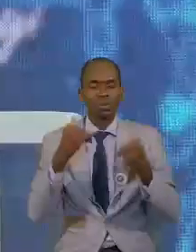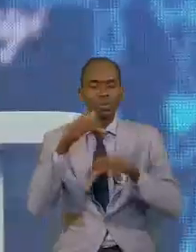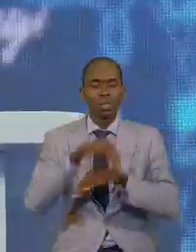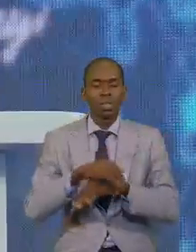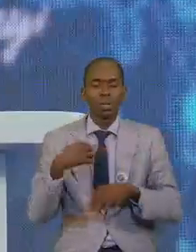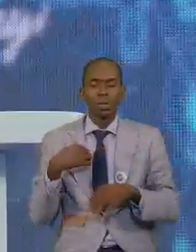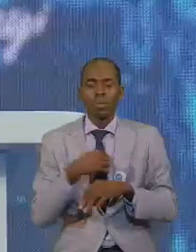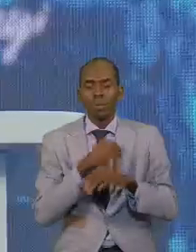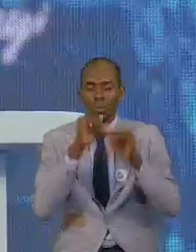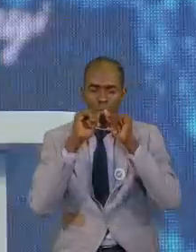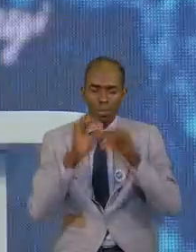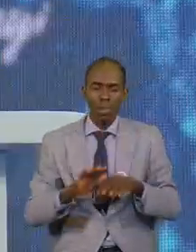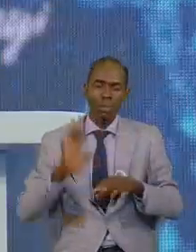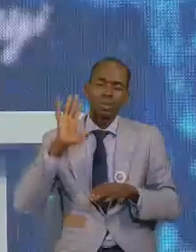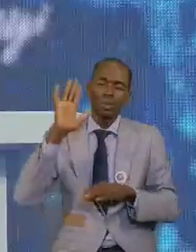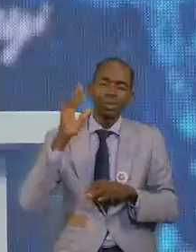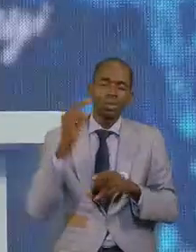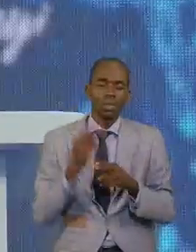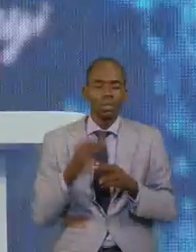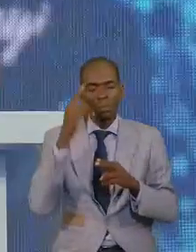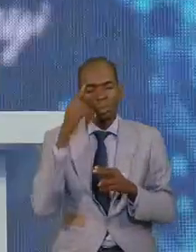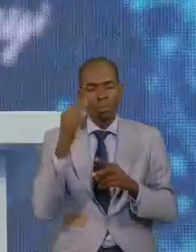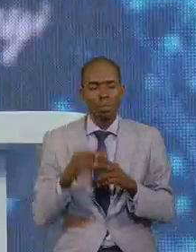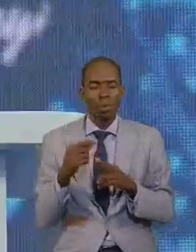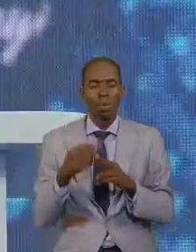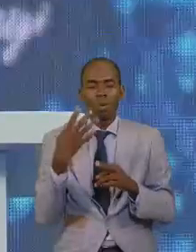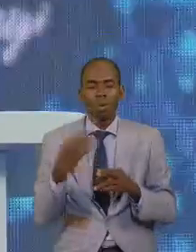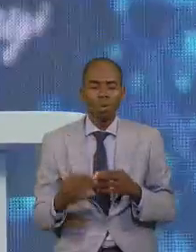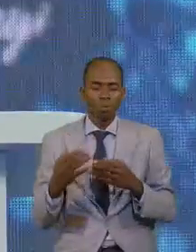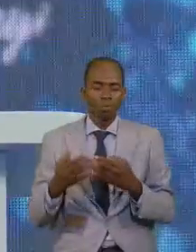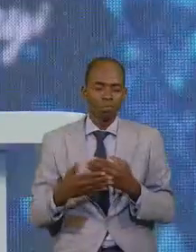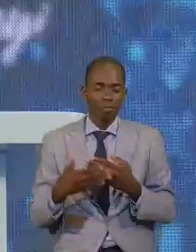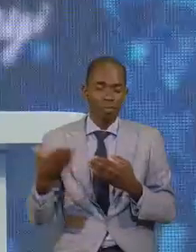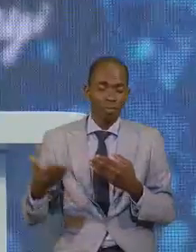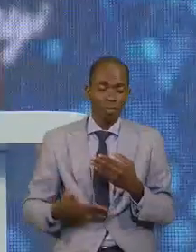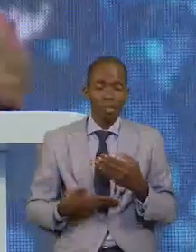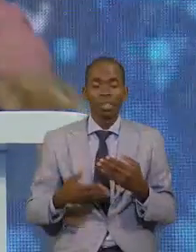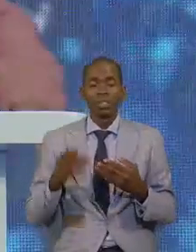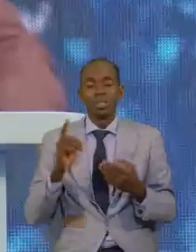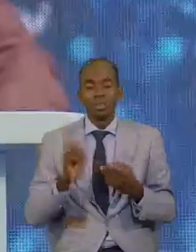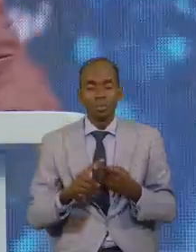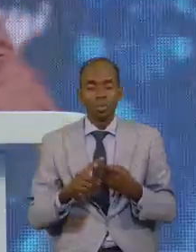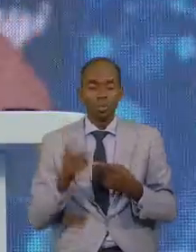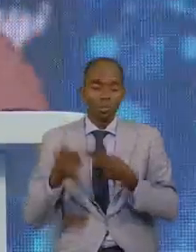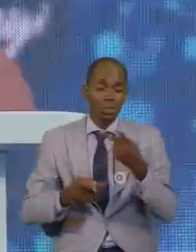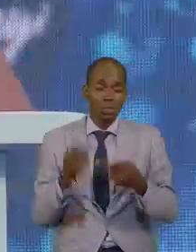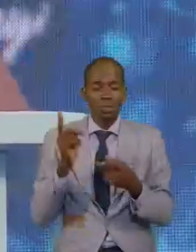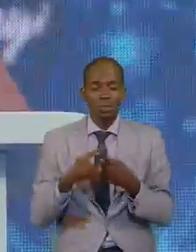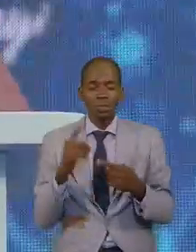your name for the word of invitation into the kingdom of your dear Son.